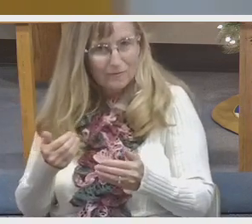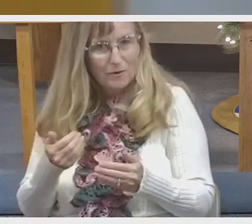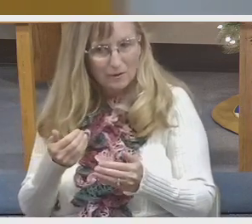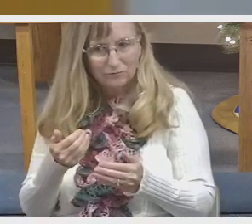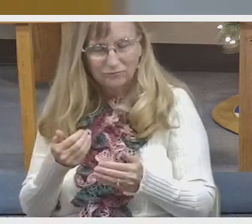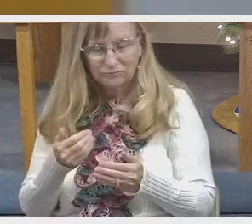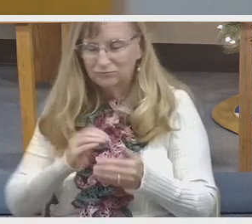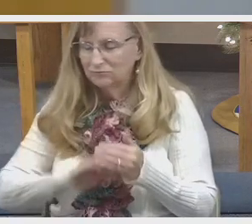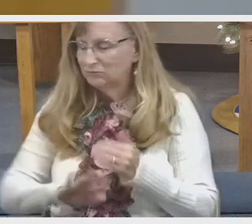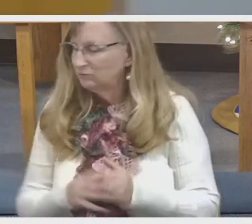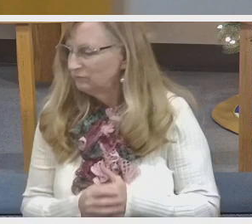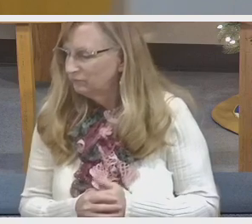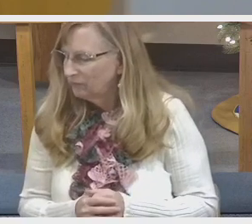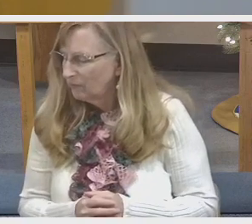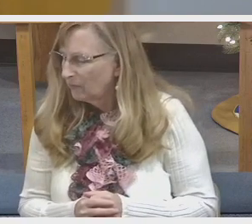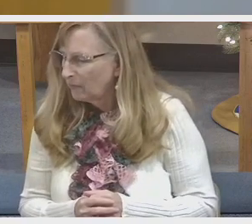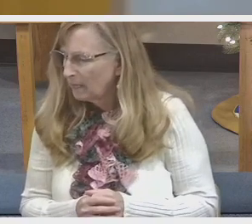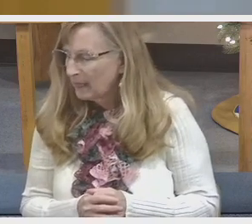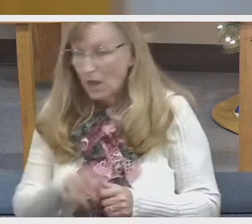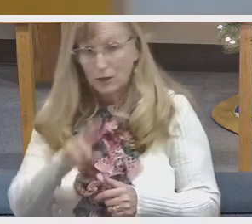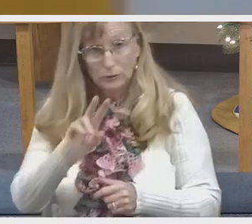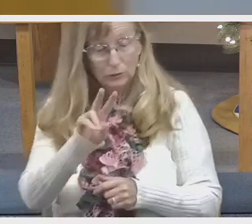In 2 weeks from today,